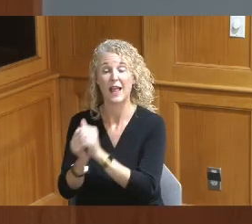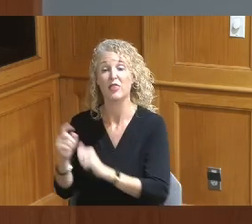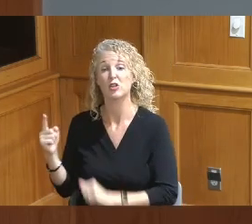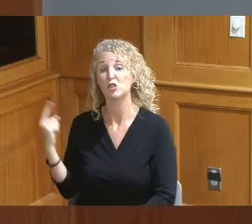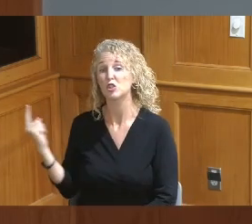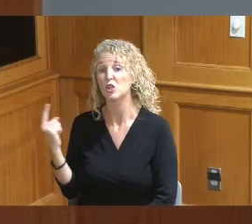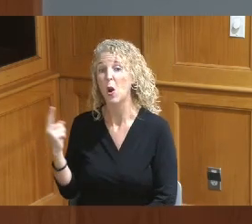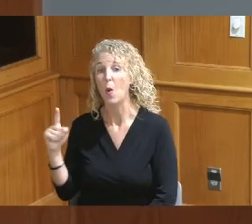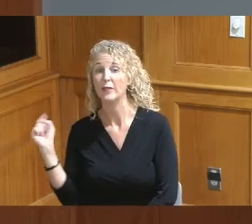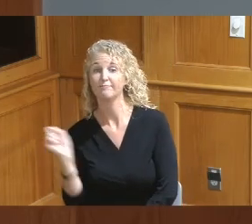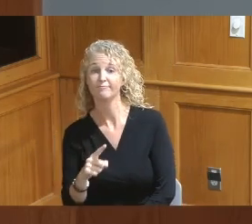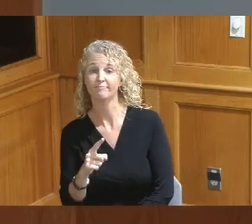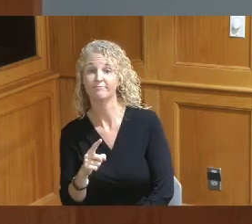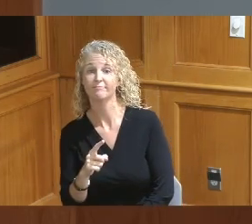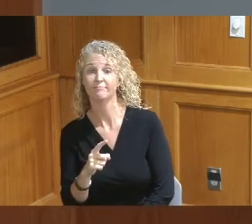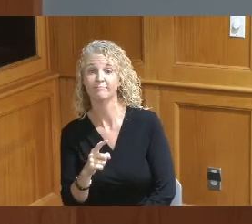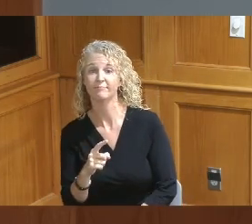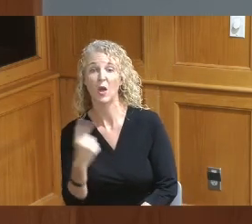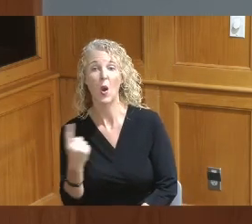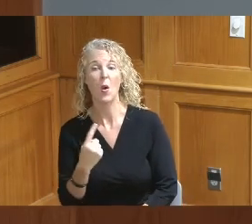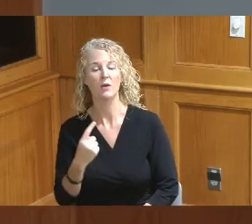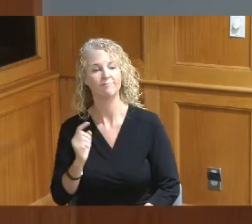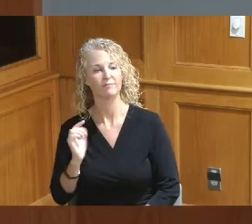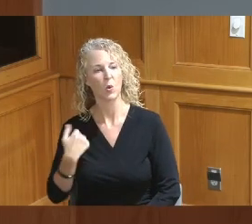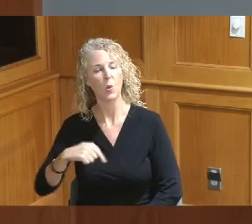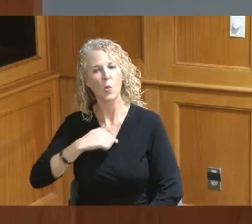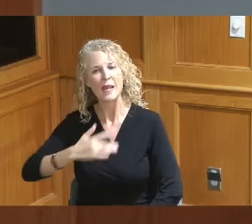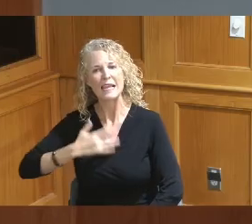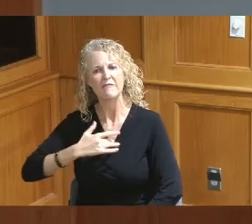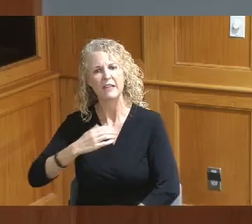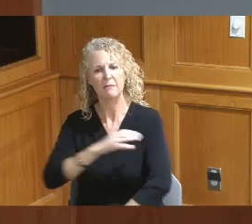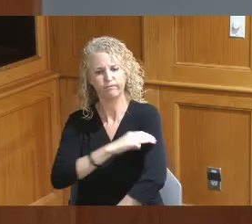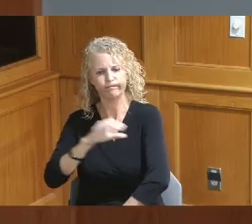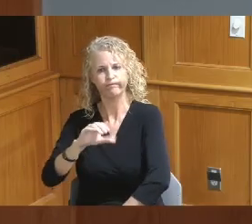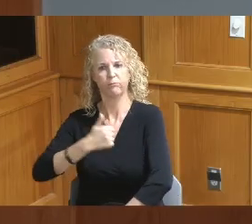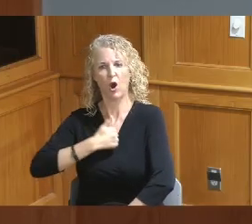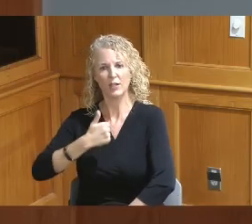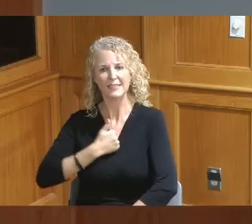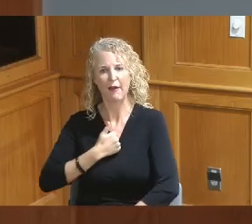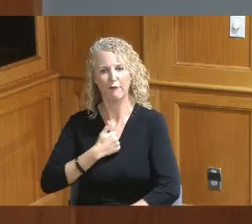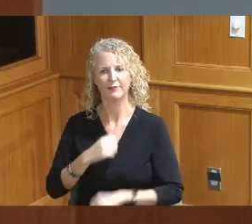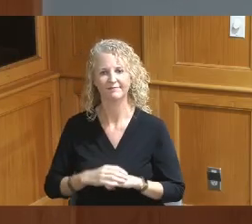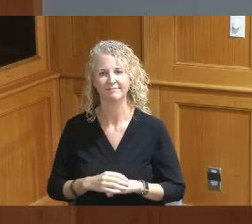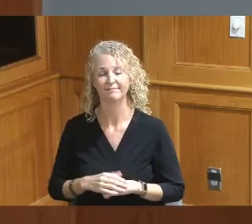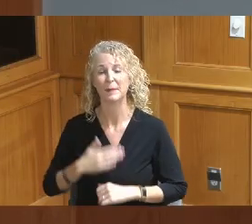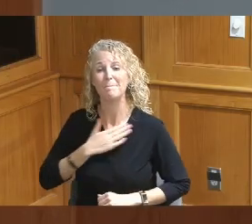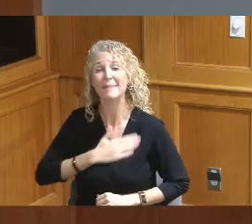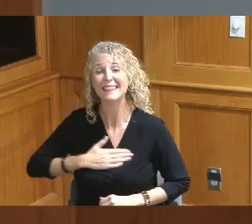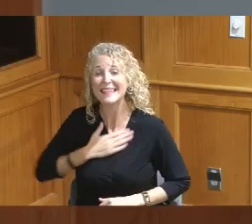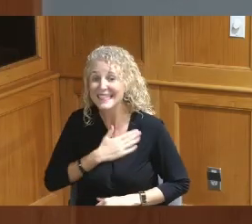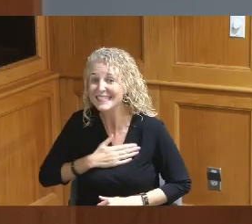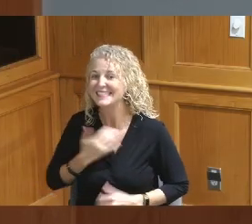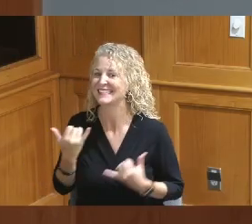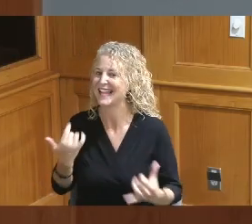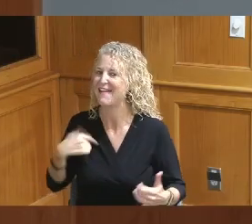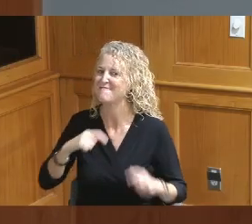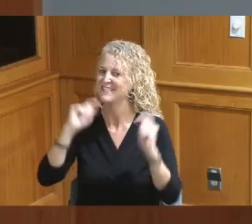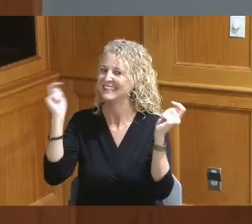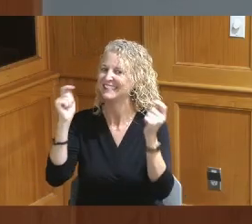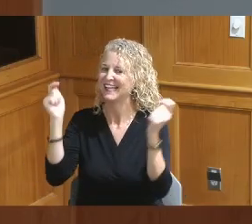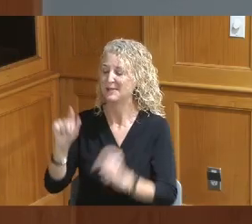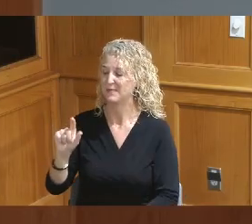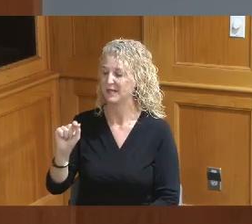us right back before just answering, empowering us as experts among experts. Please join me in celebrating